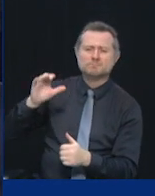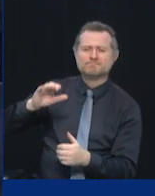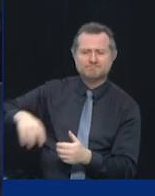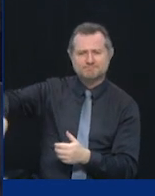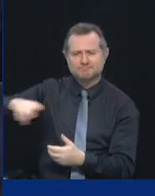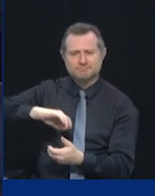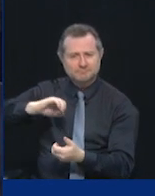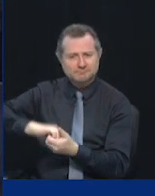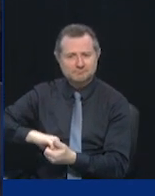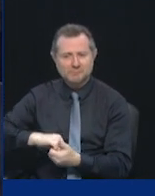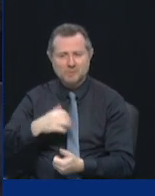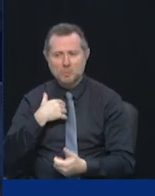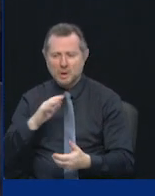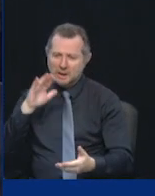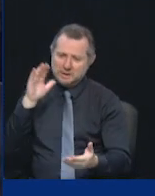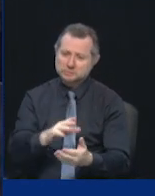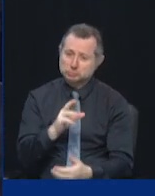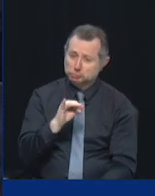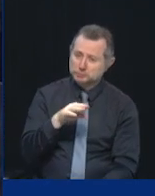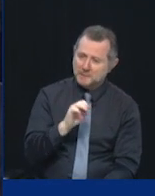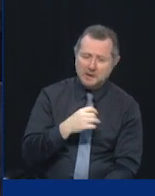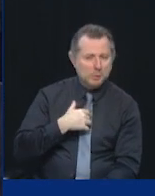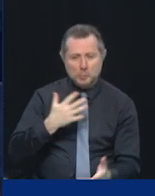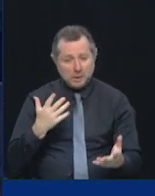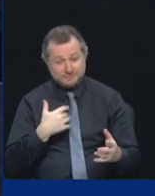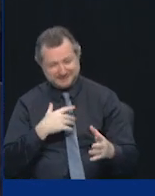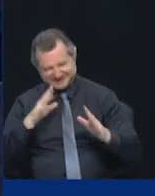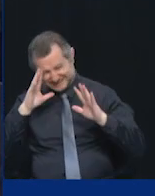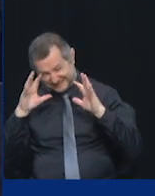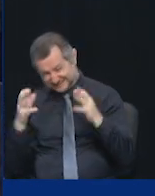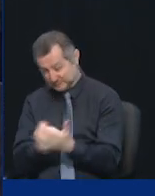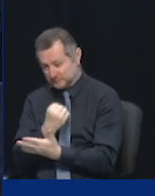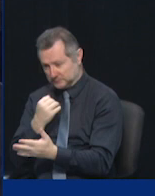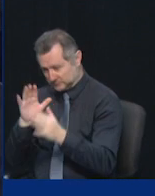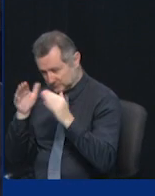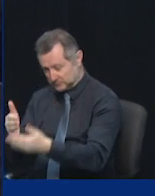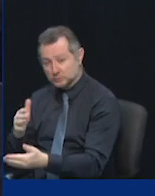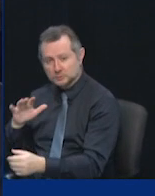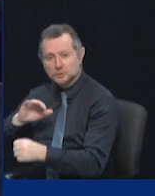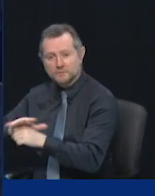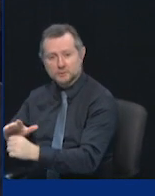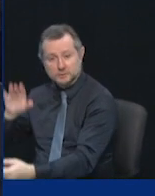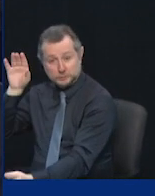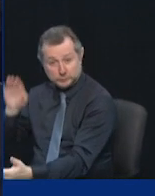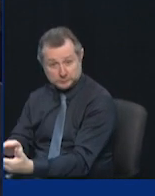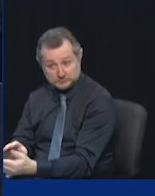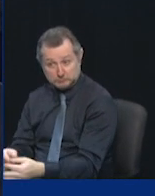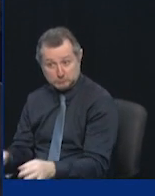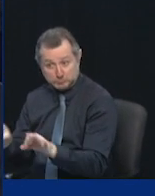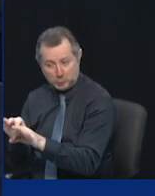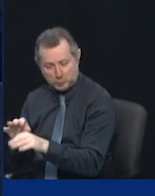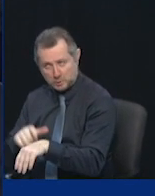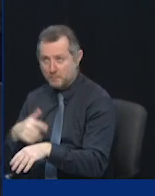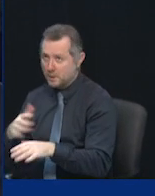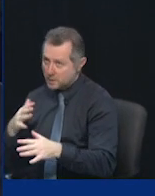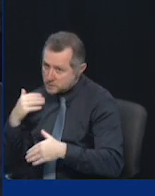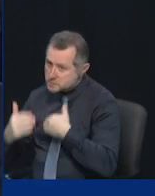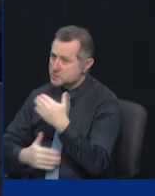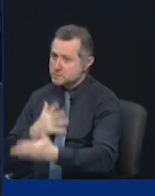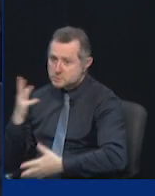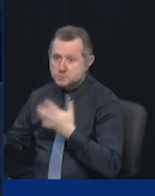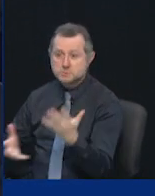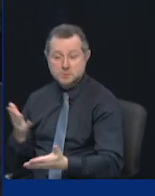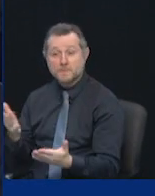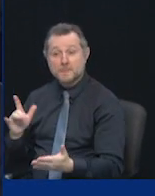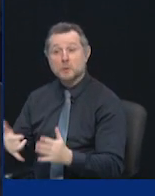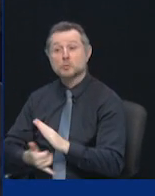have a golden opportunity here to tackle the first. We're at a pivotal point for the city. The subway is reopening 24/7, as the